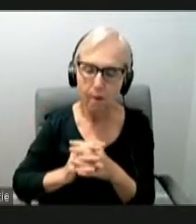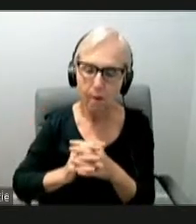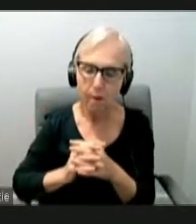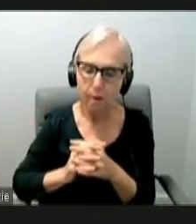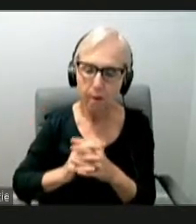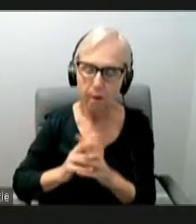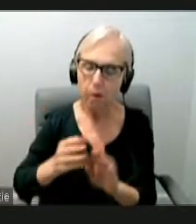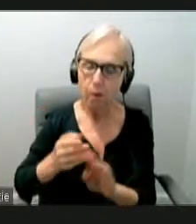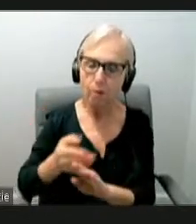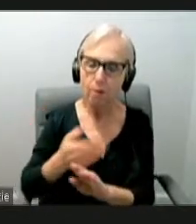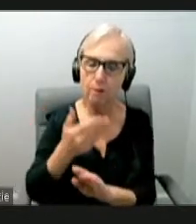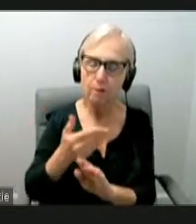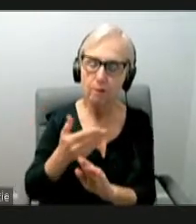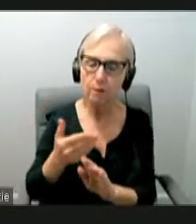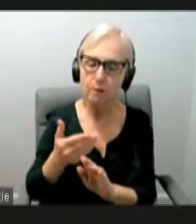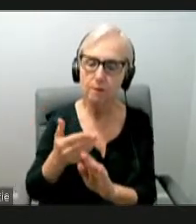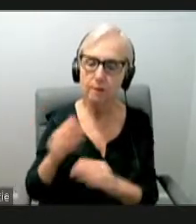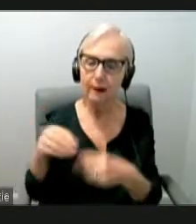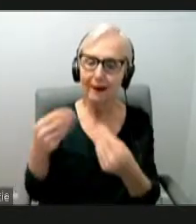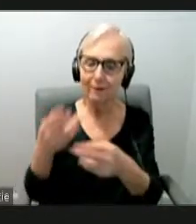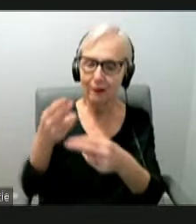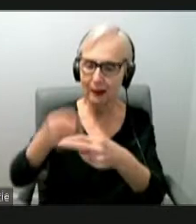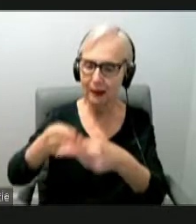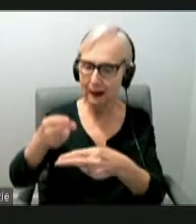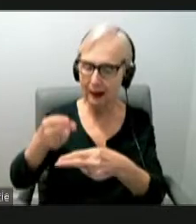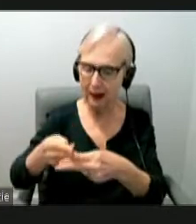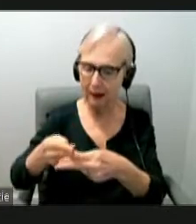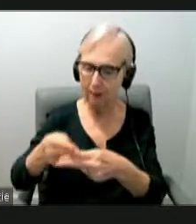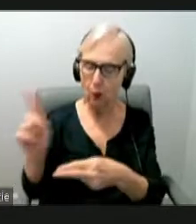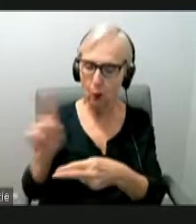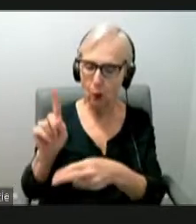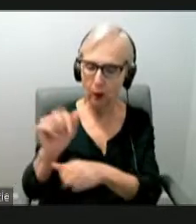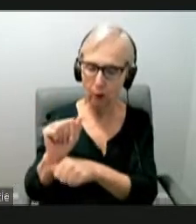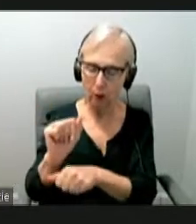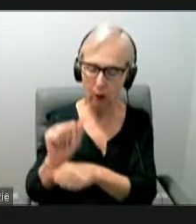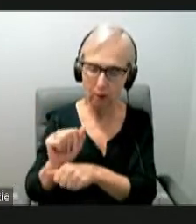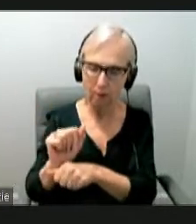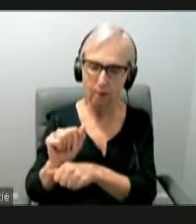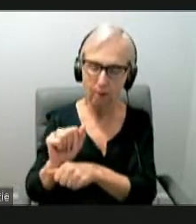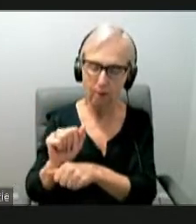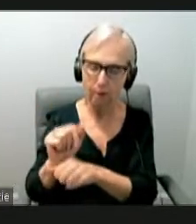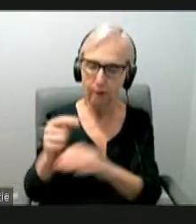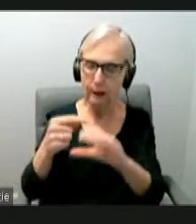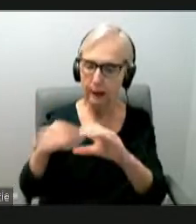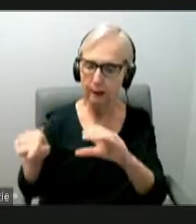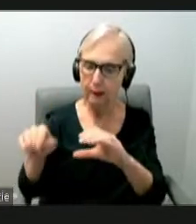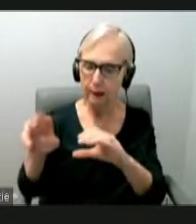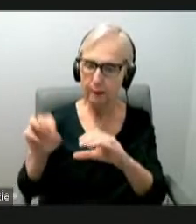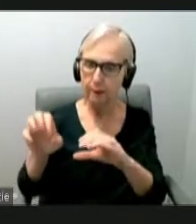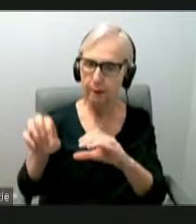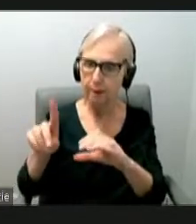you ask, please do offer your name and outlet. And again, please email